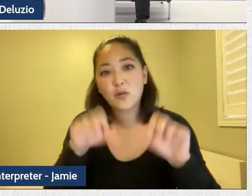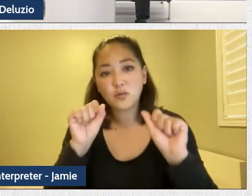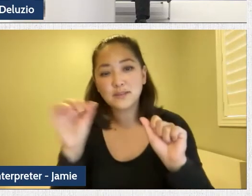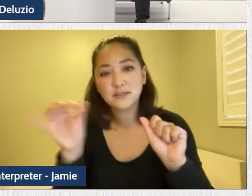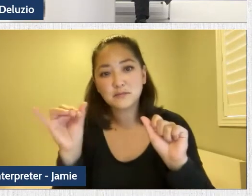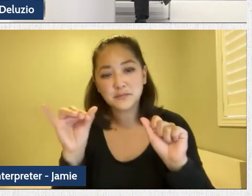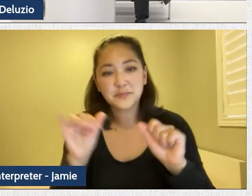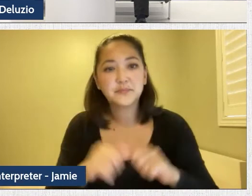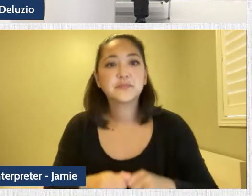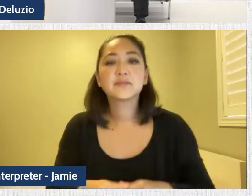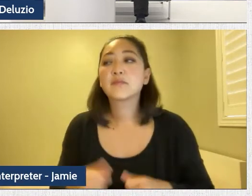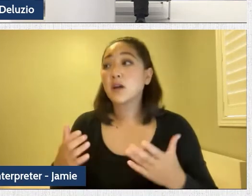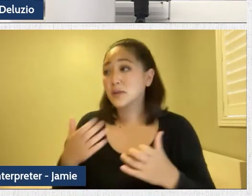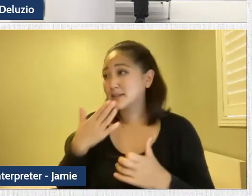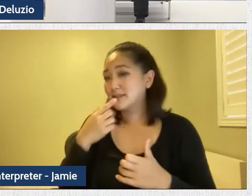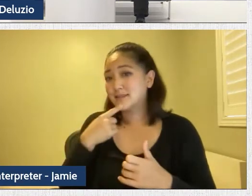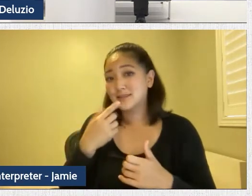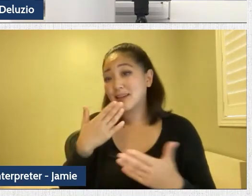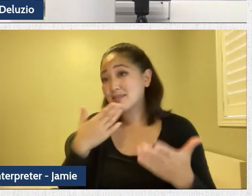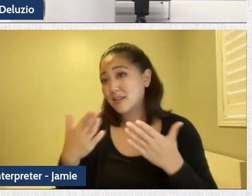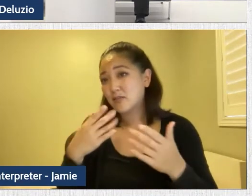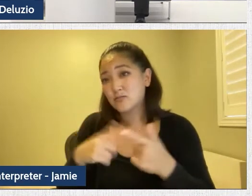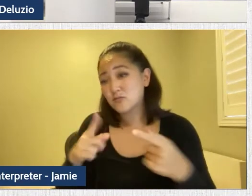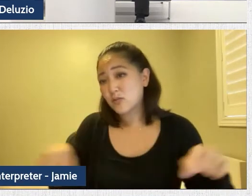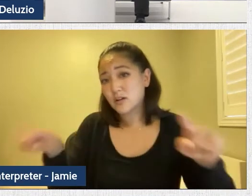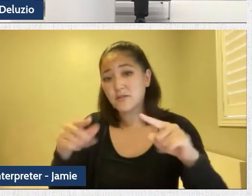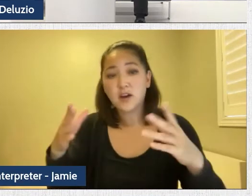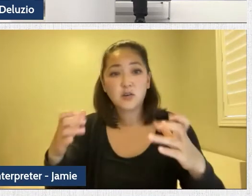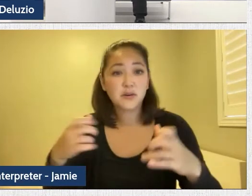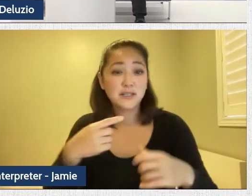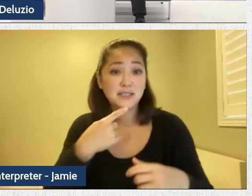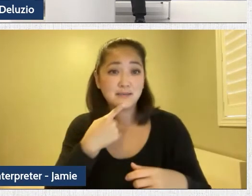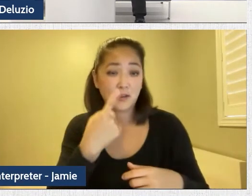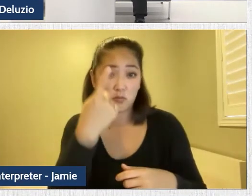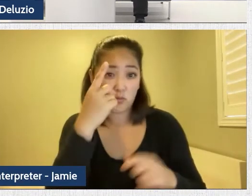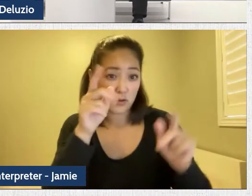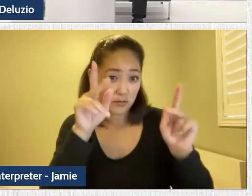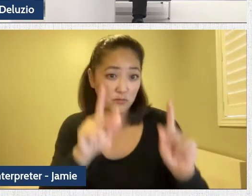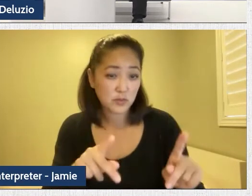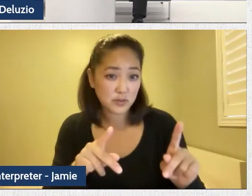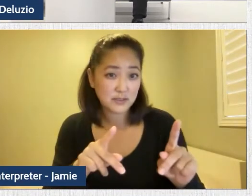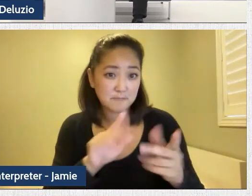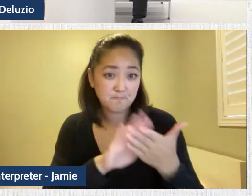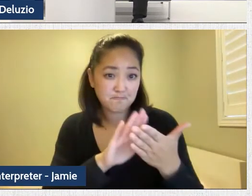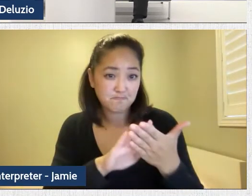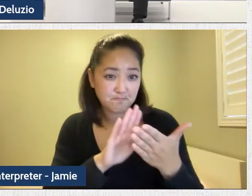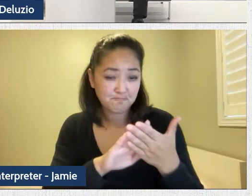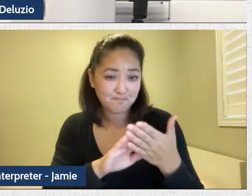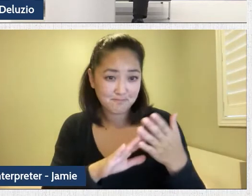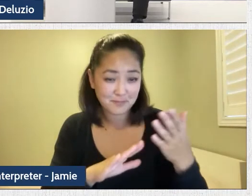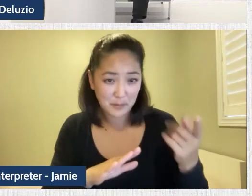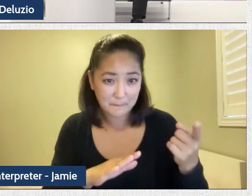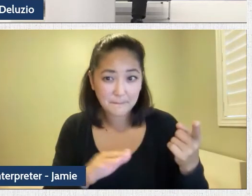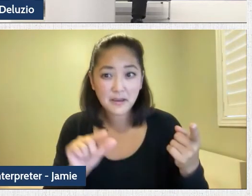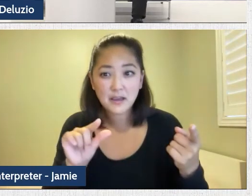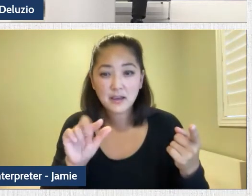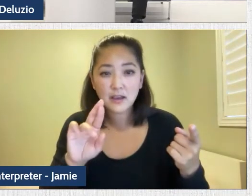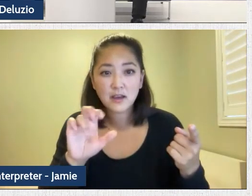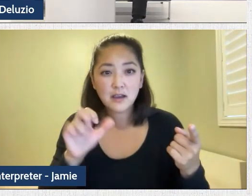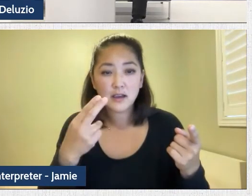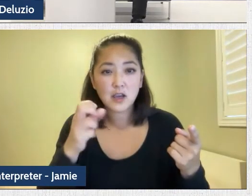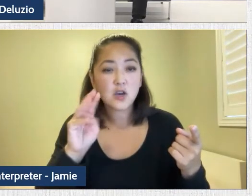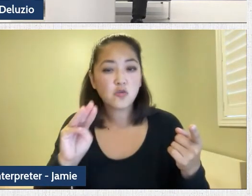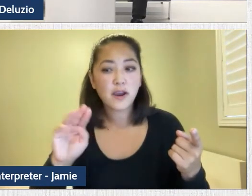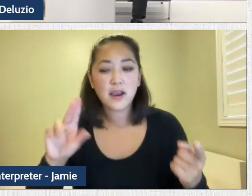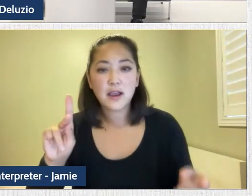I want to say thank you as well. I do want to give out a shout out to a specific person here. We have Graham Kaiser,